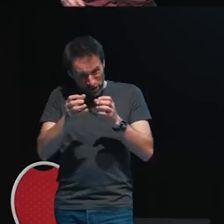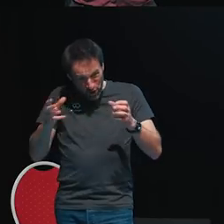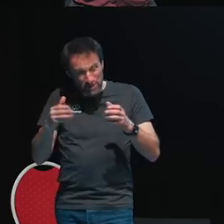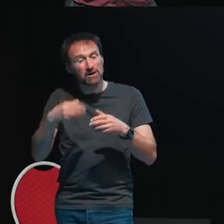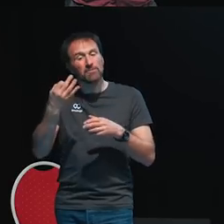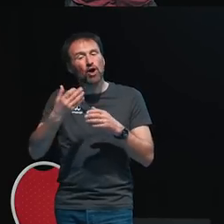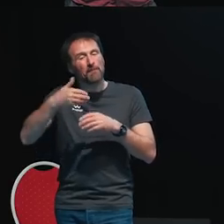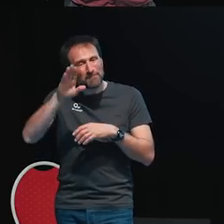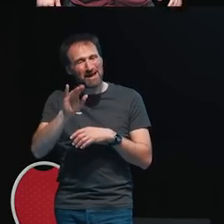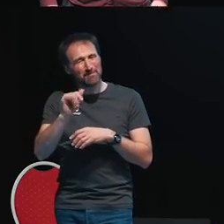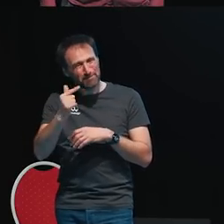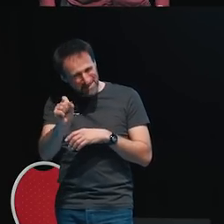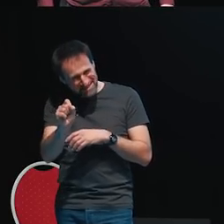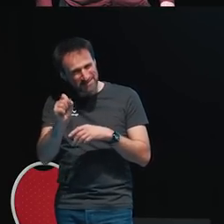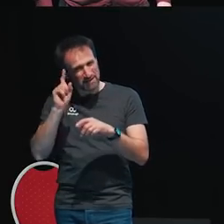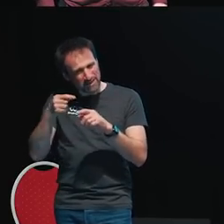to represent